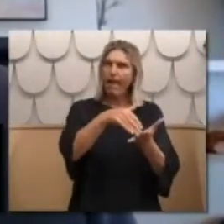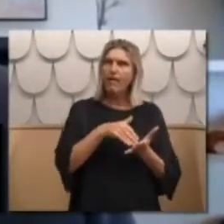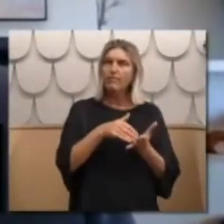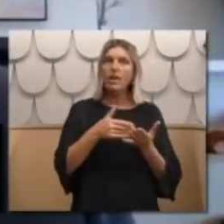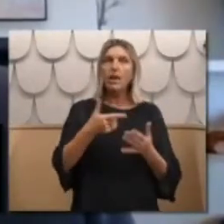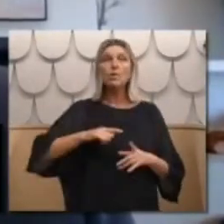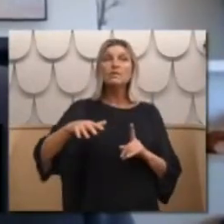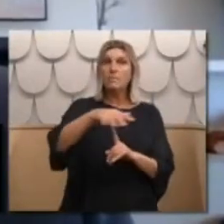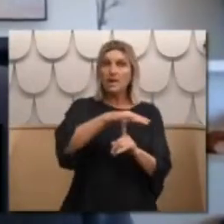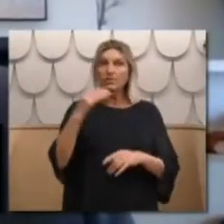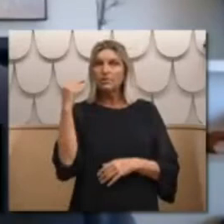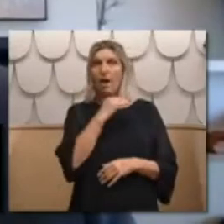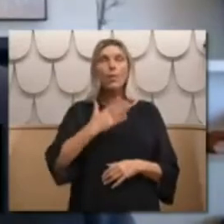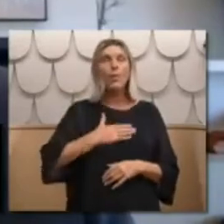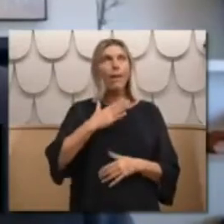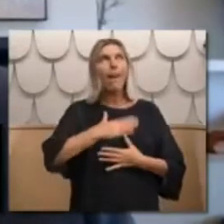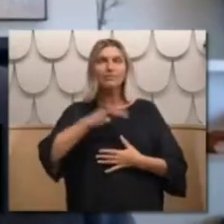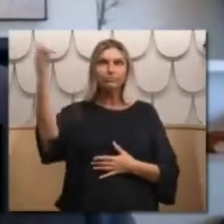I had hoped to be with you all there.